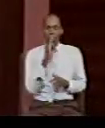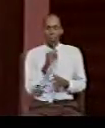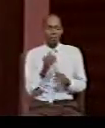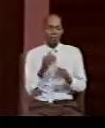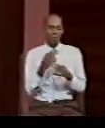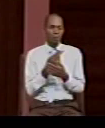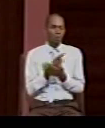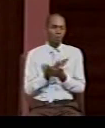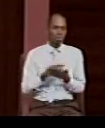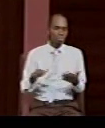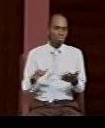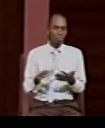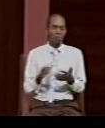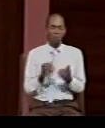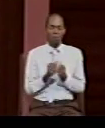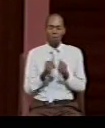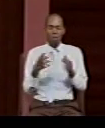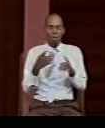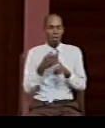harmless,